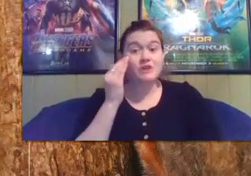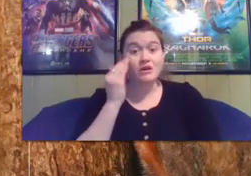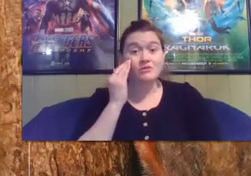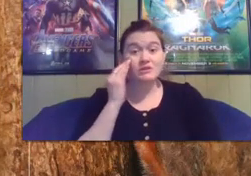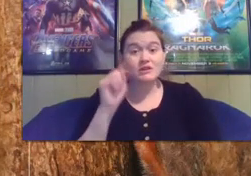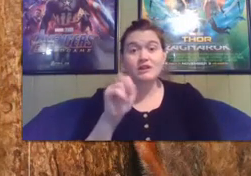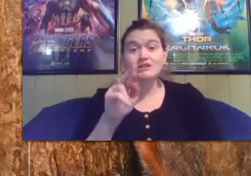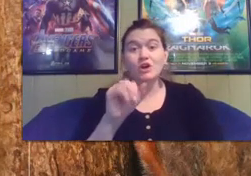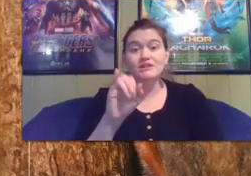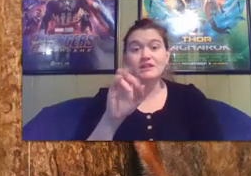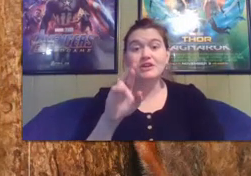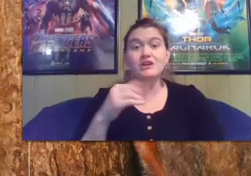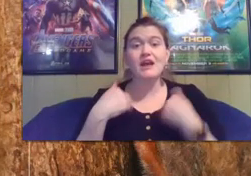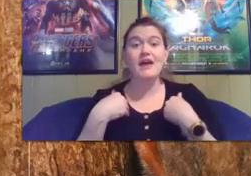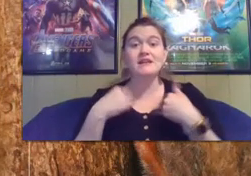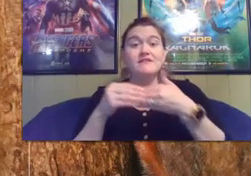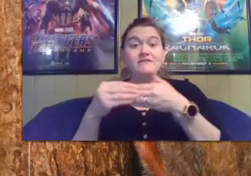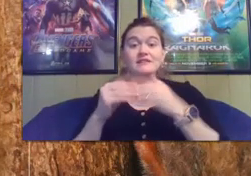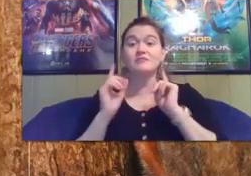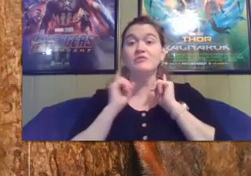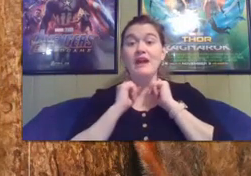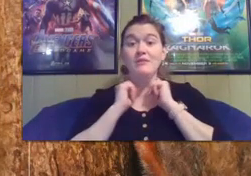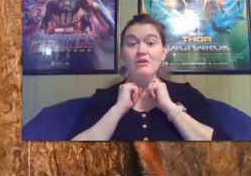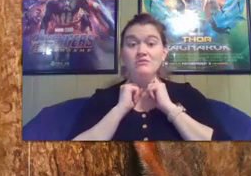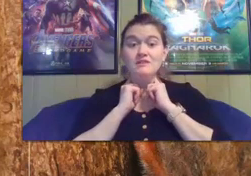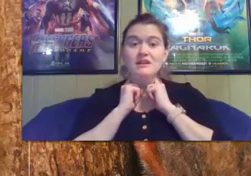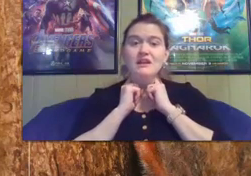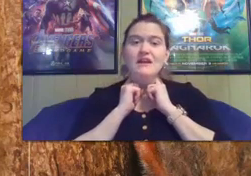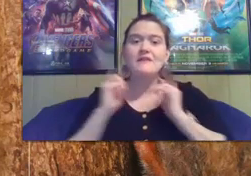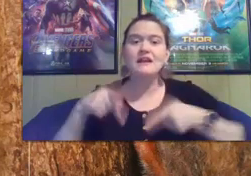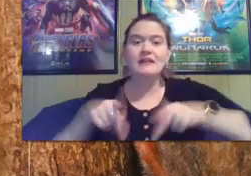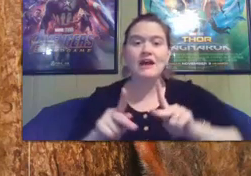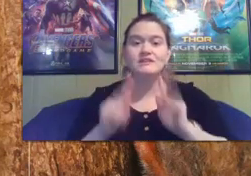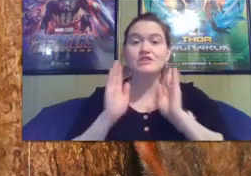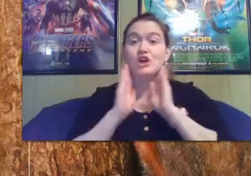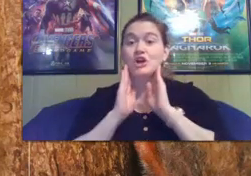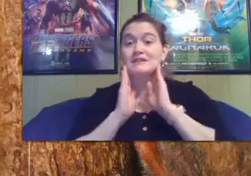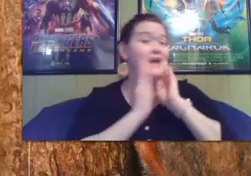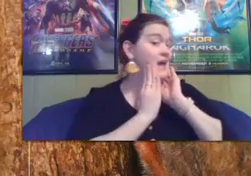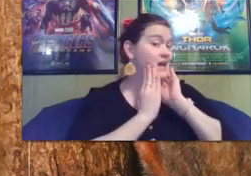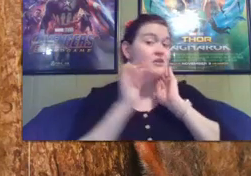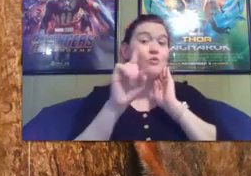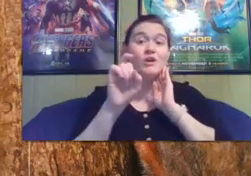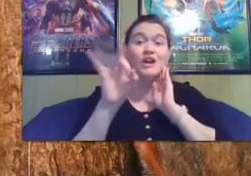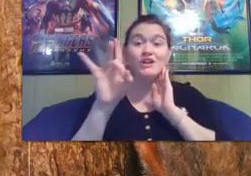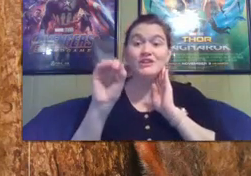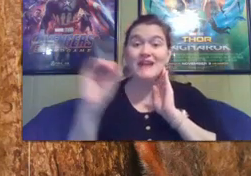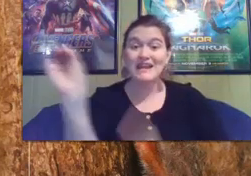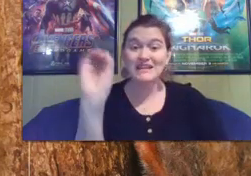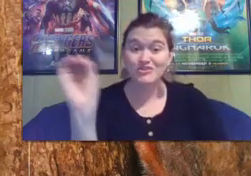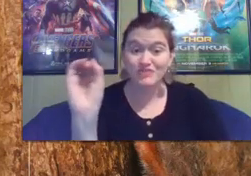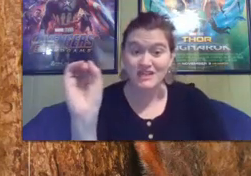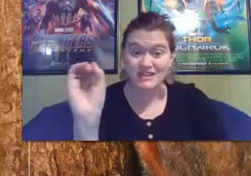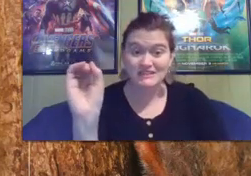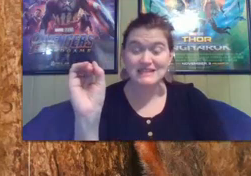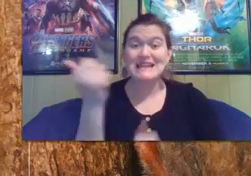Did you know a tarsier has a flexible neck bones? They allow it to turn its head